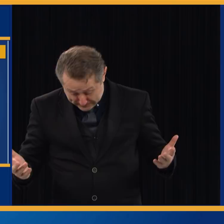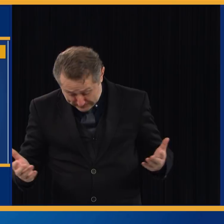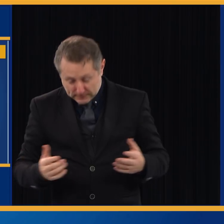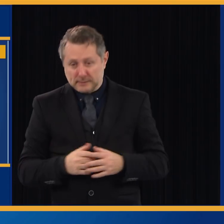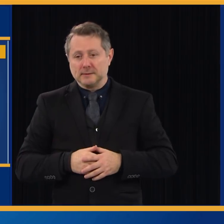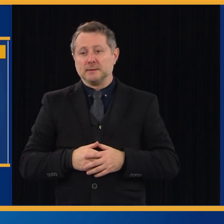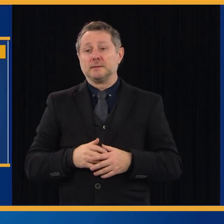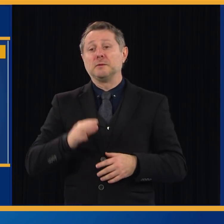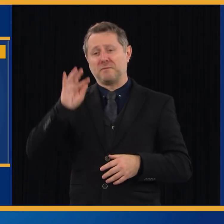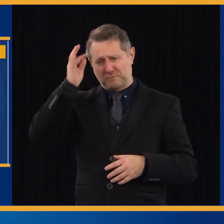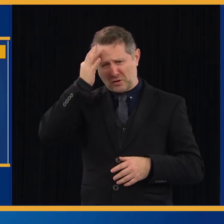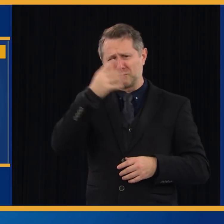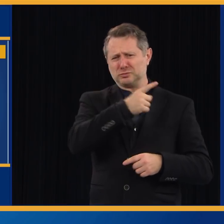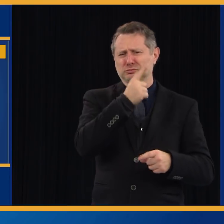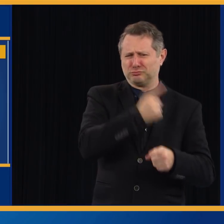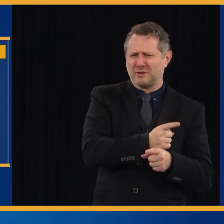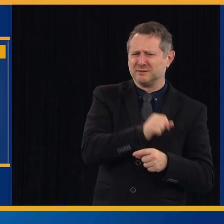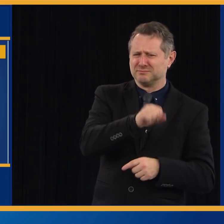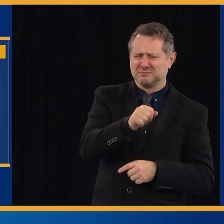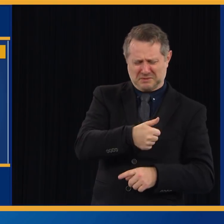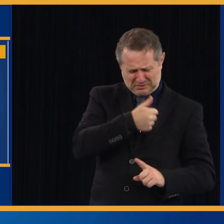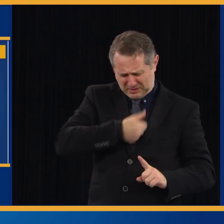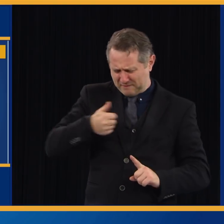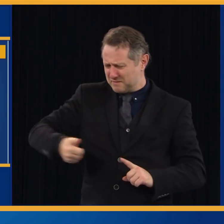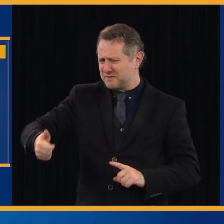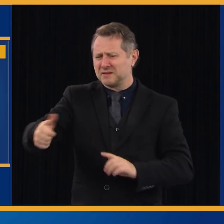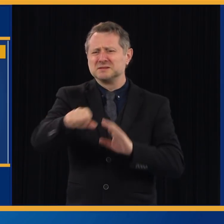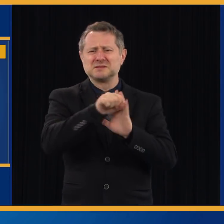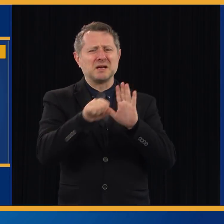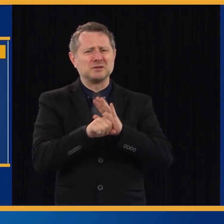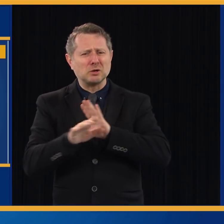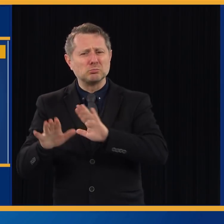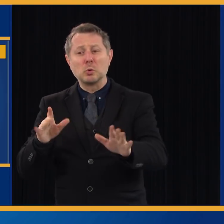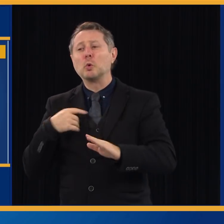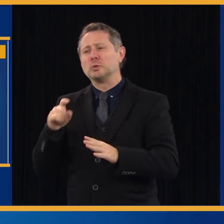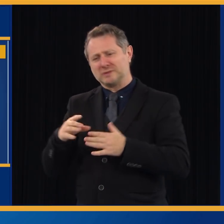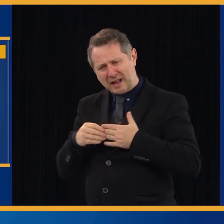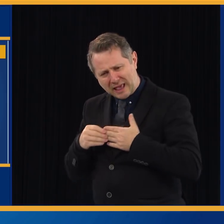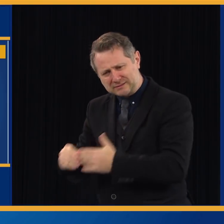right. The states should take the lead. Yes.